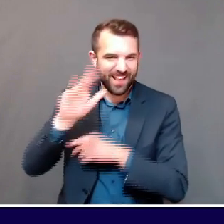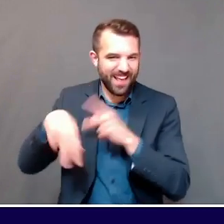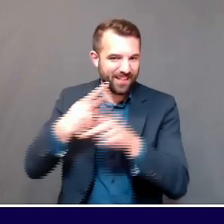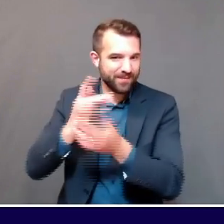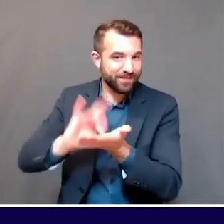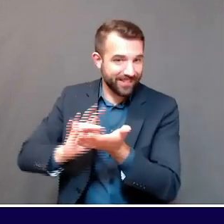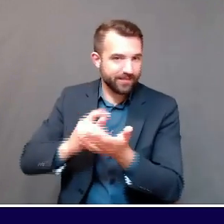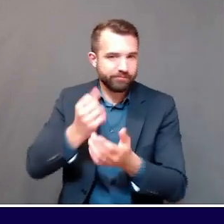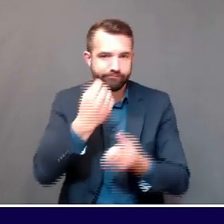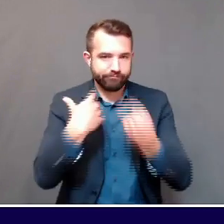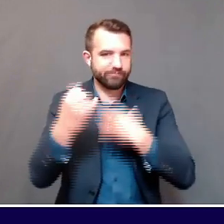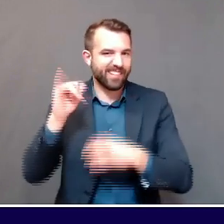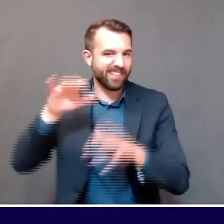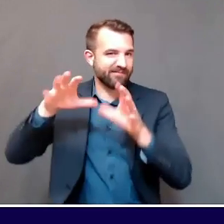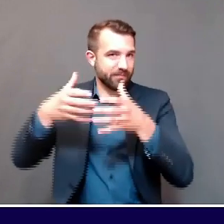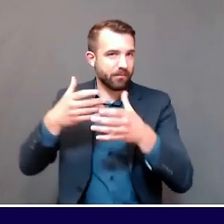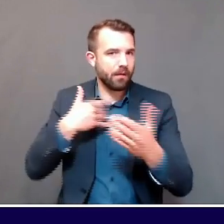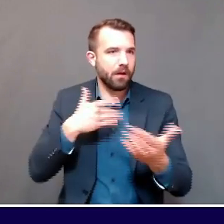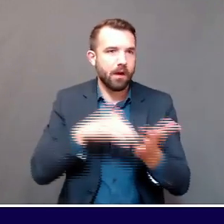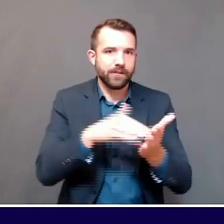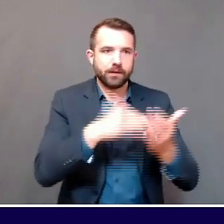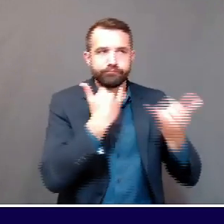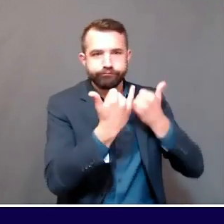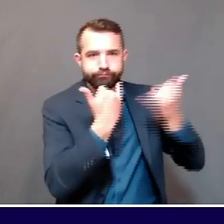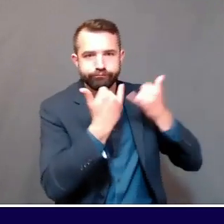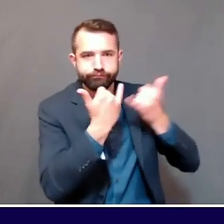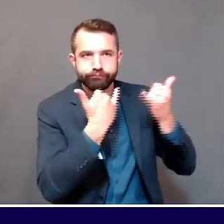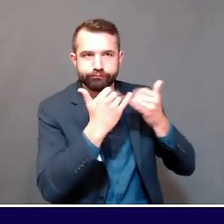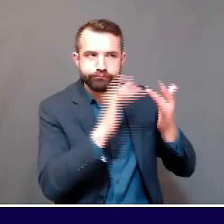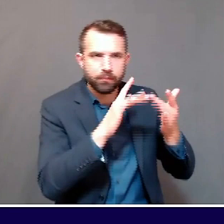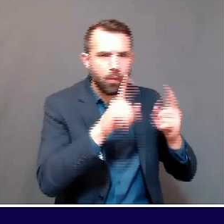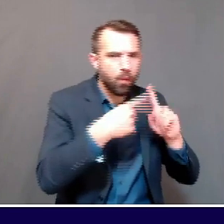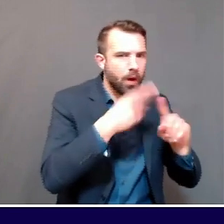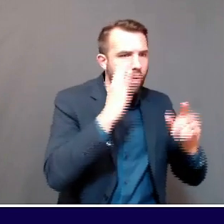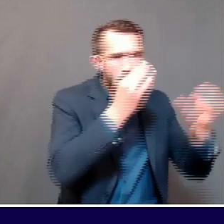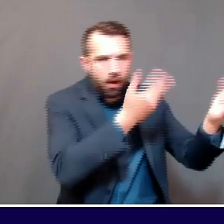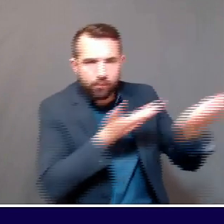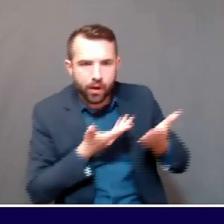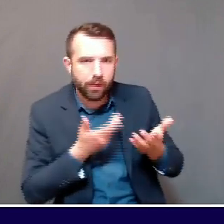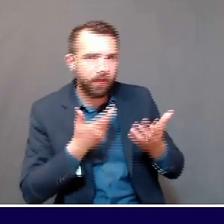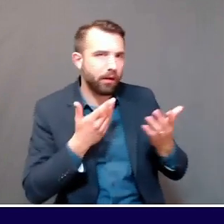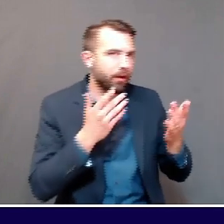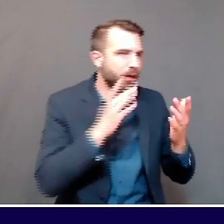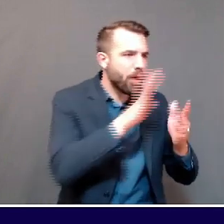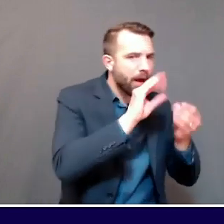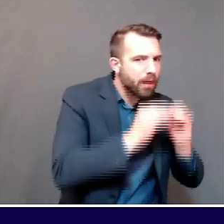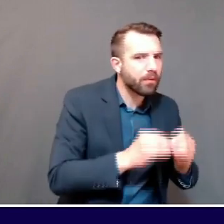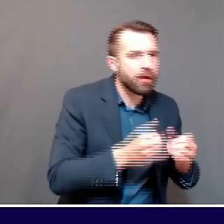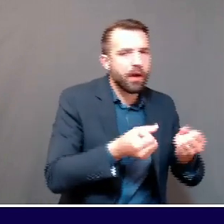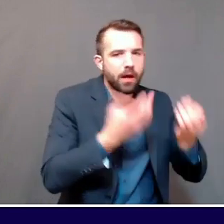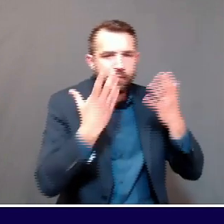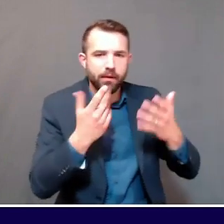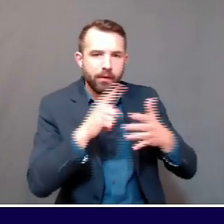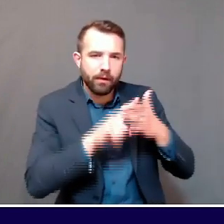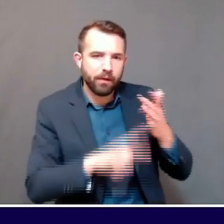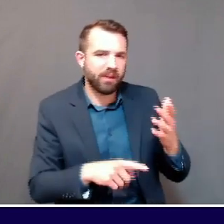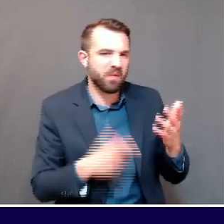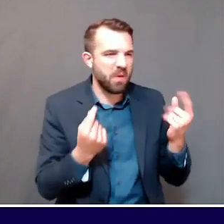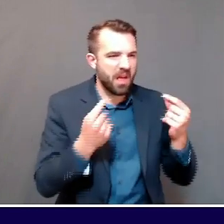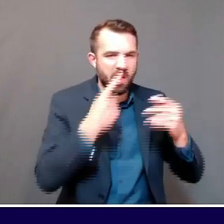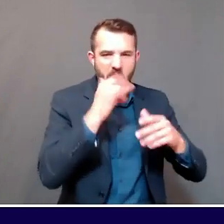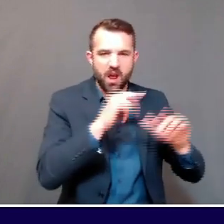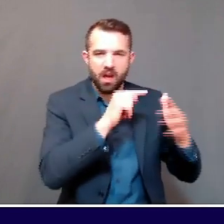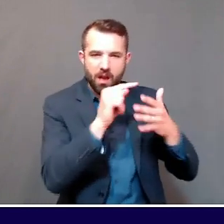about remdesivir shipments, when they would be coming, what data that they've been seeing, et cetera. And I, too, want to